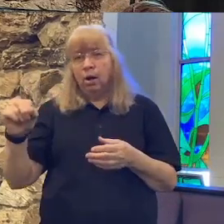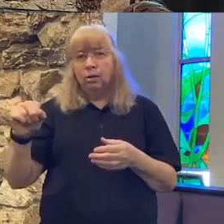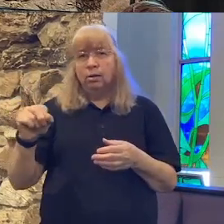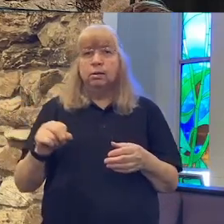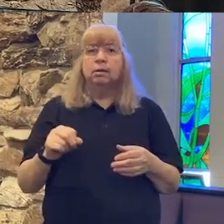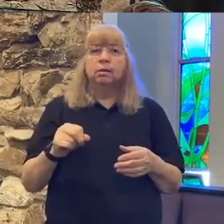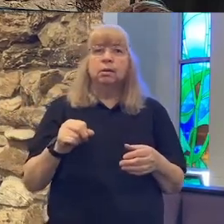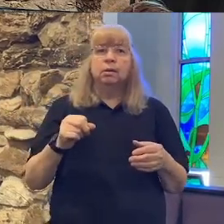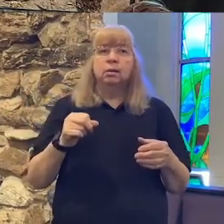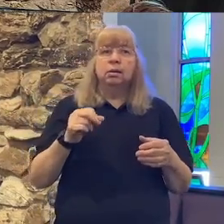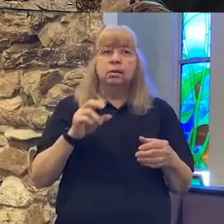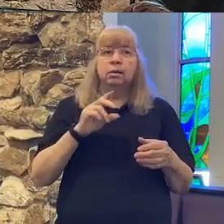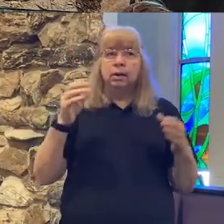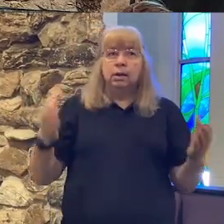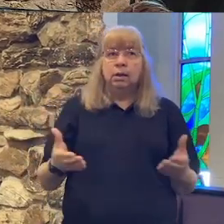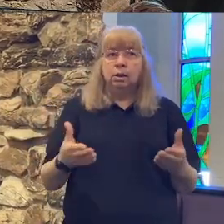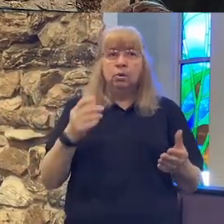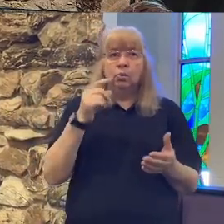What's our purpose?